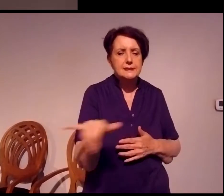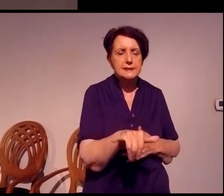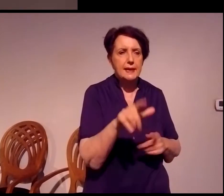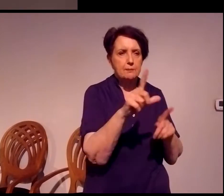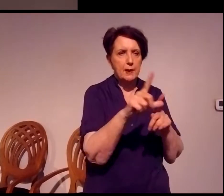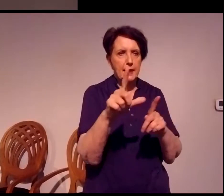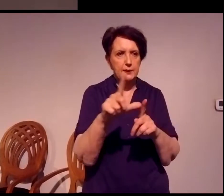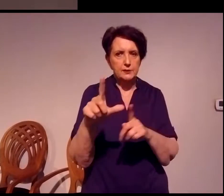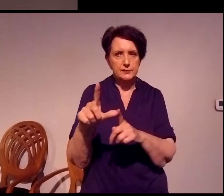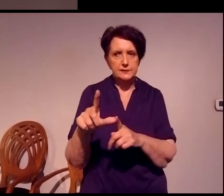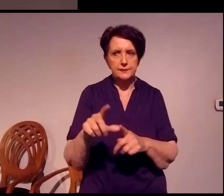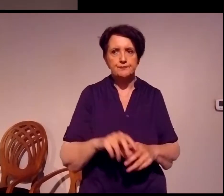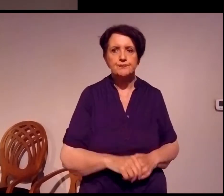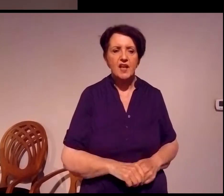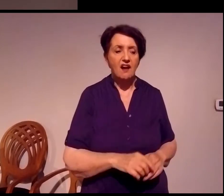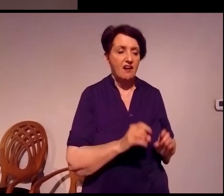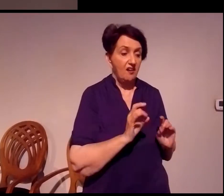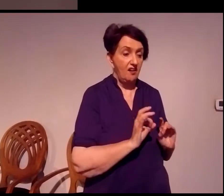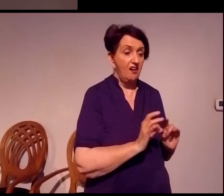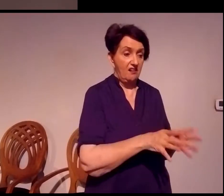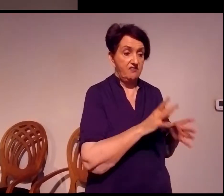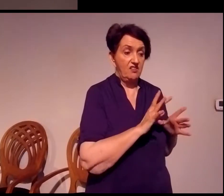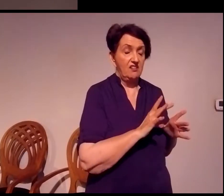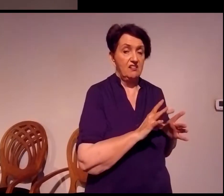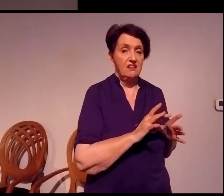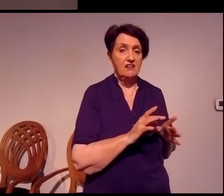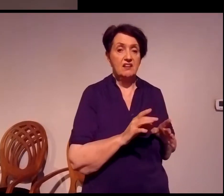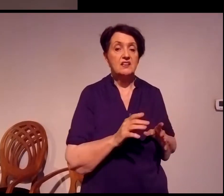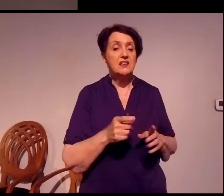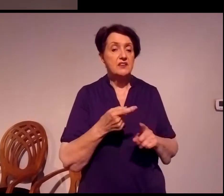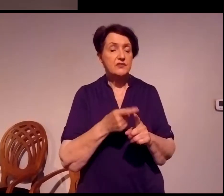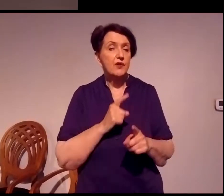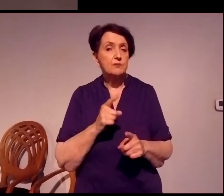Awfulness proceeds from the same root word as awesome.